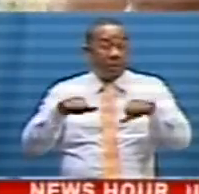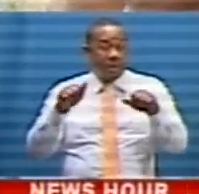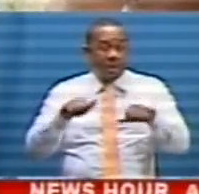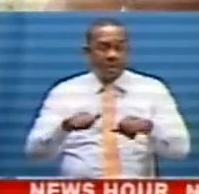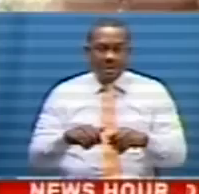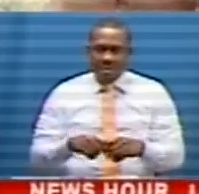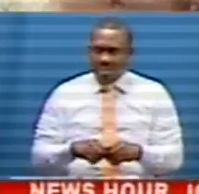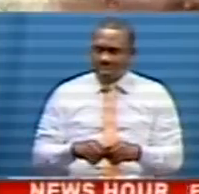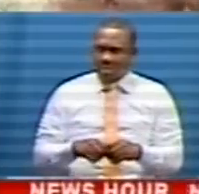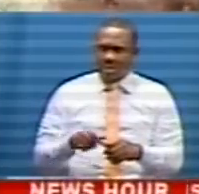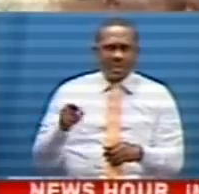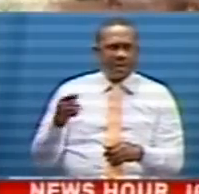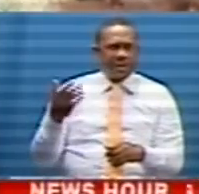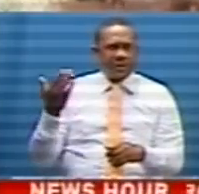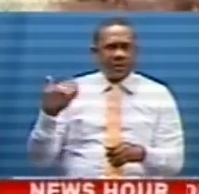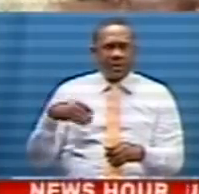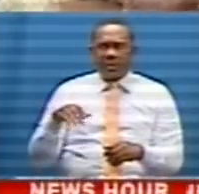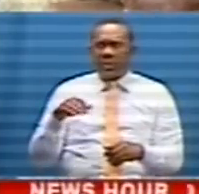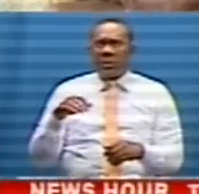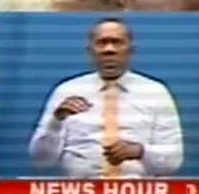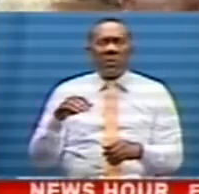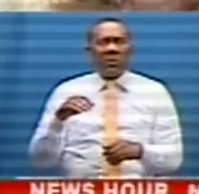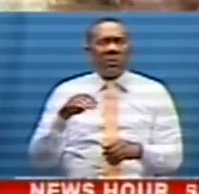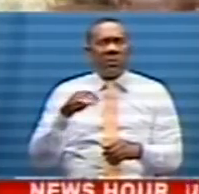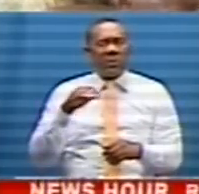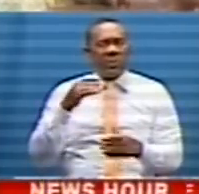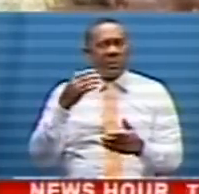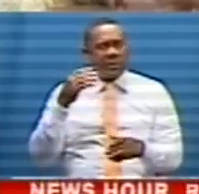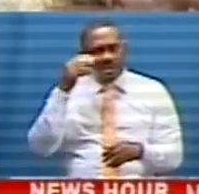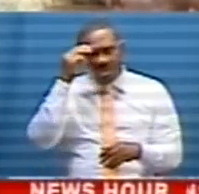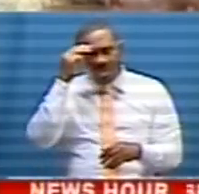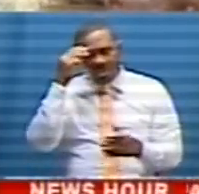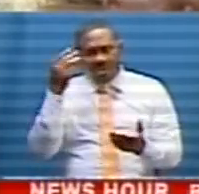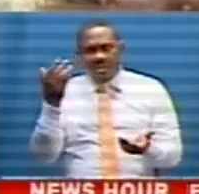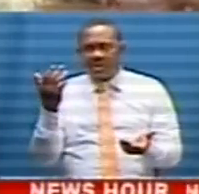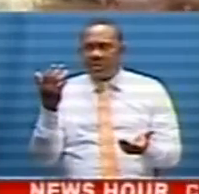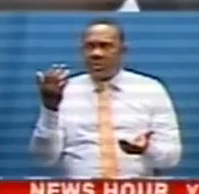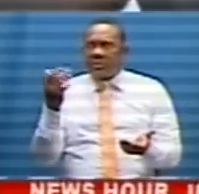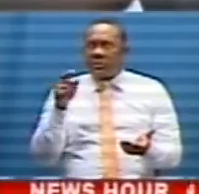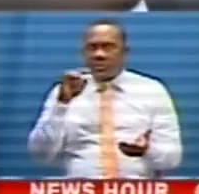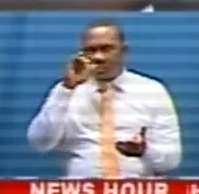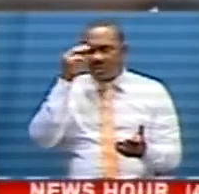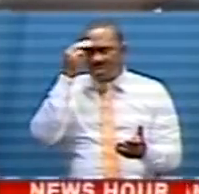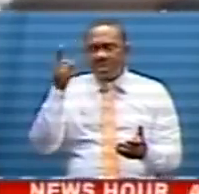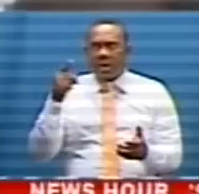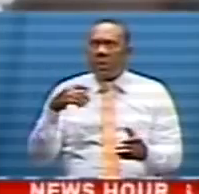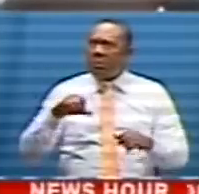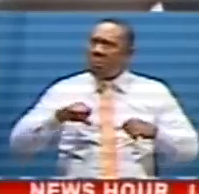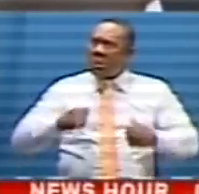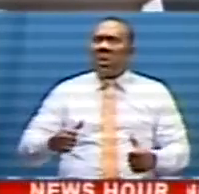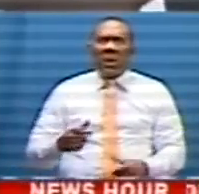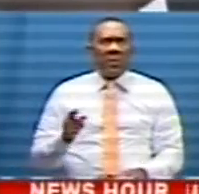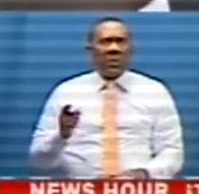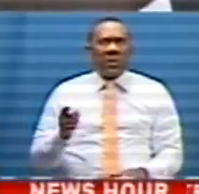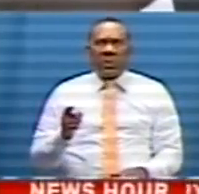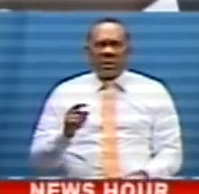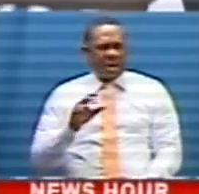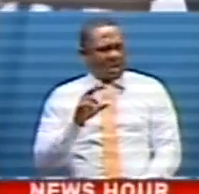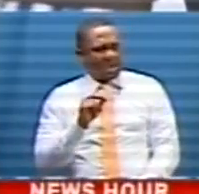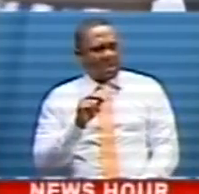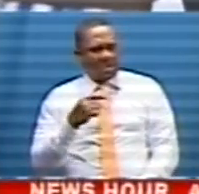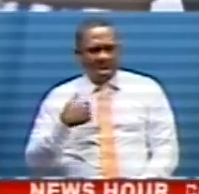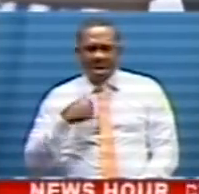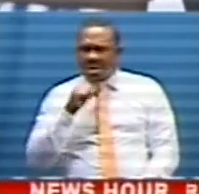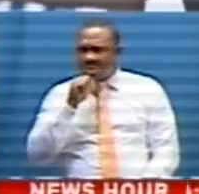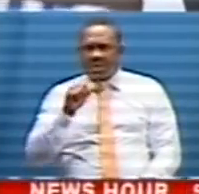that he had betrayed former President Mahama by deciding to join the Bagbin team. He added that his team will work with the